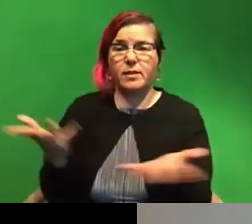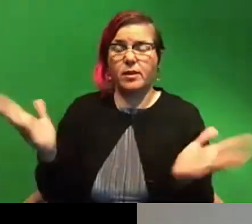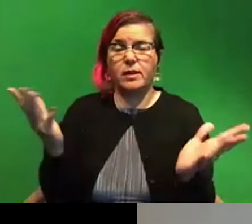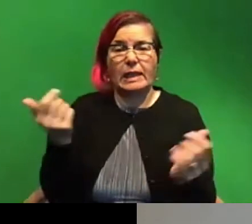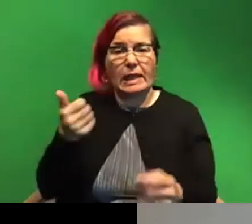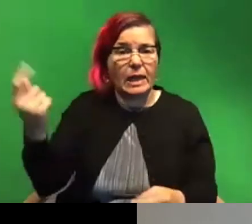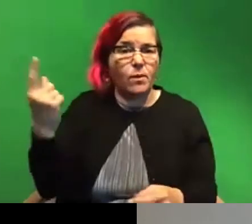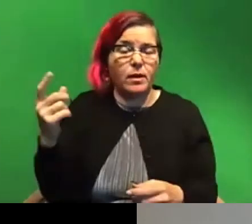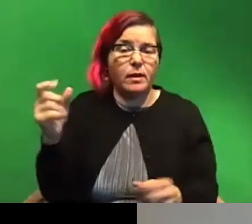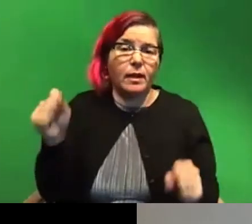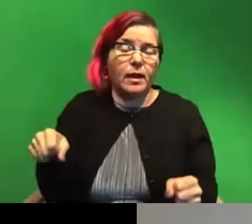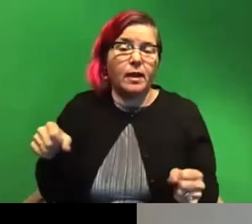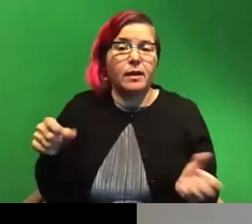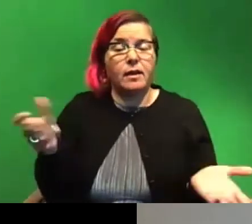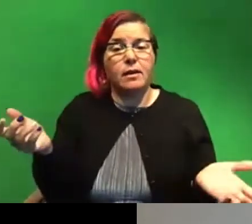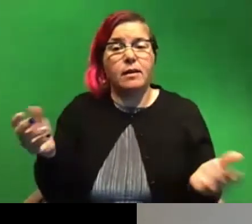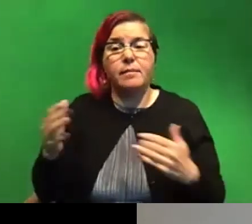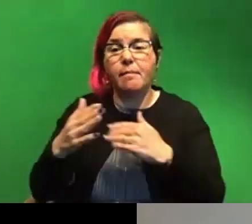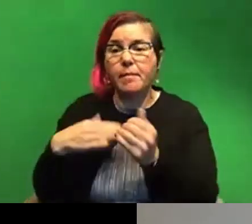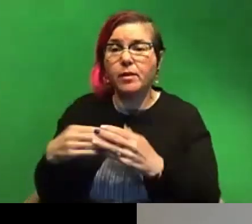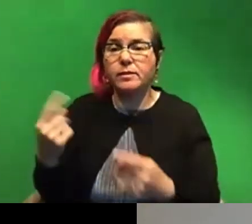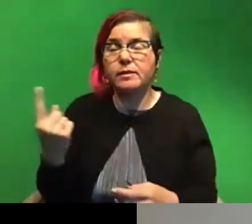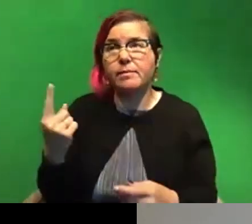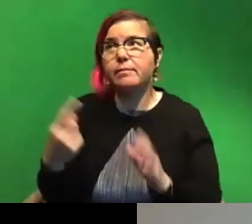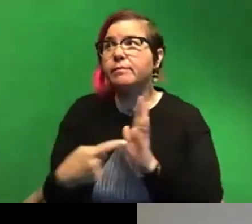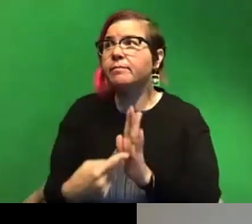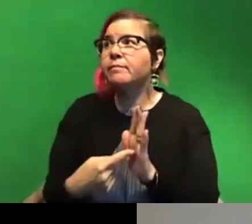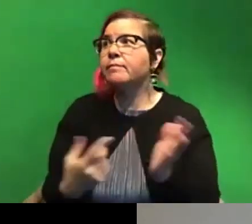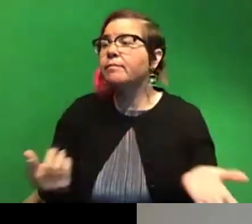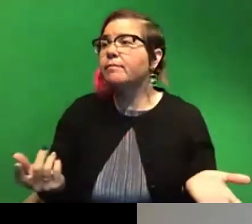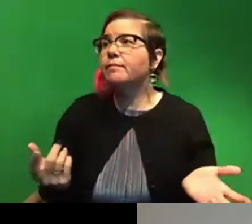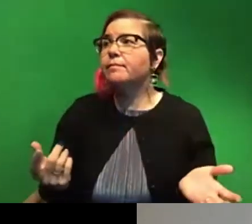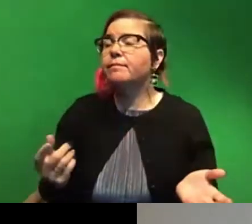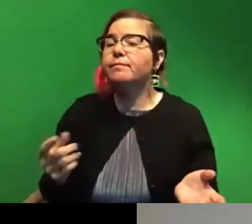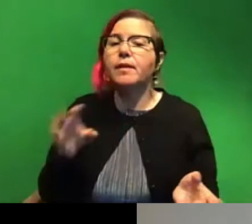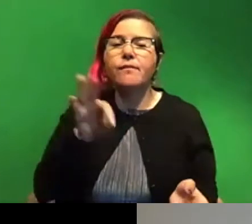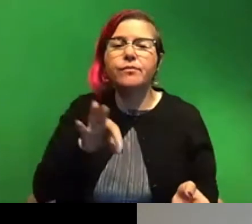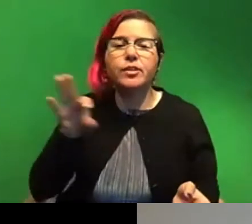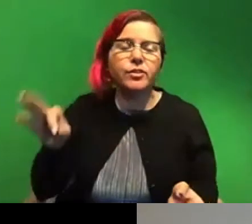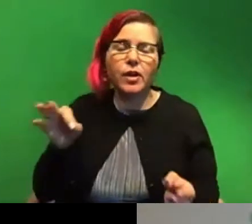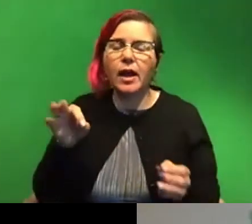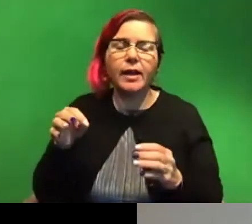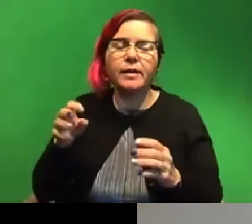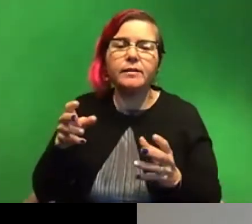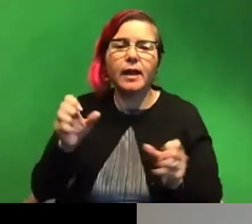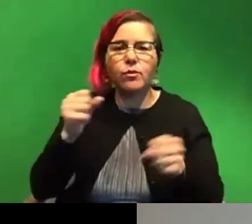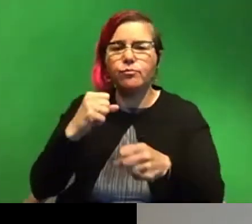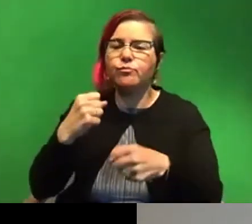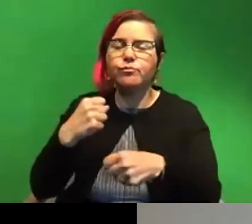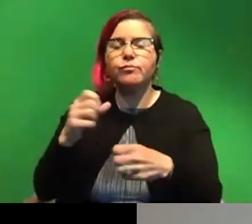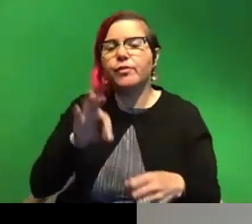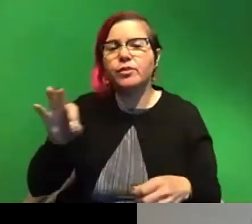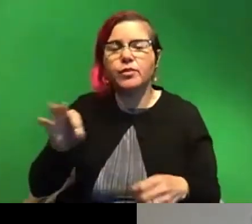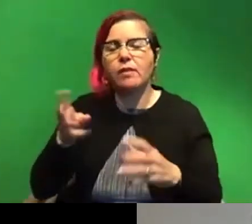anyone can, you know, build something like a French fry dispenser. Someone can write a code for a French fry dispenser